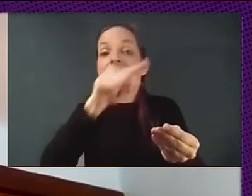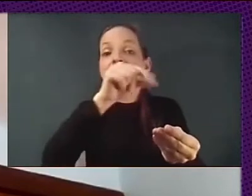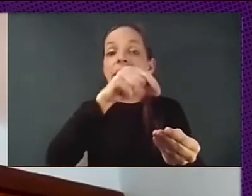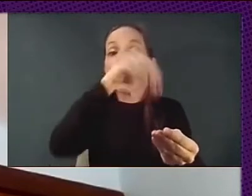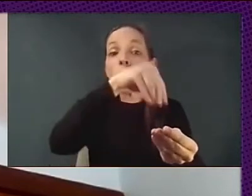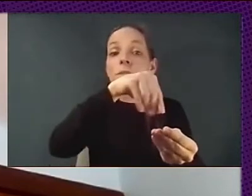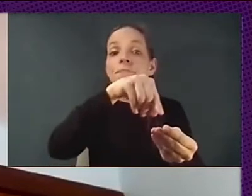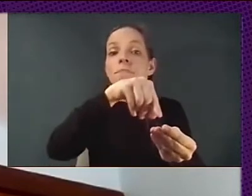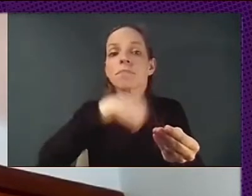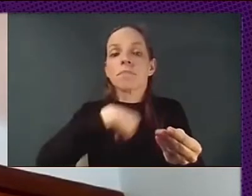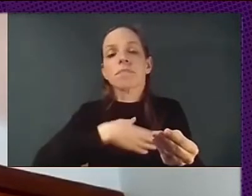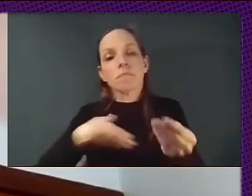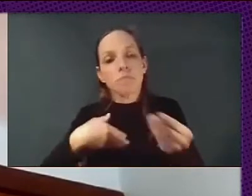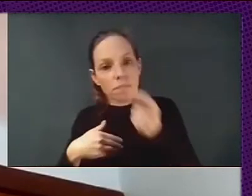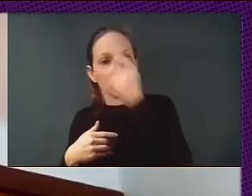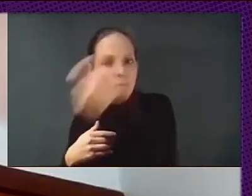the way university has autonomy.